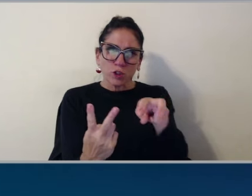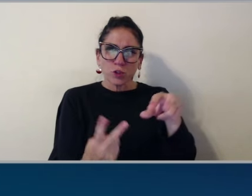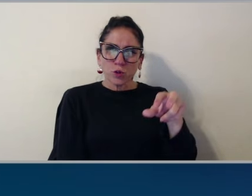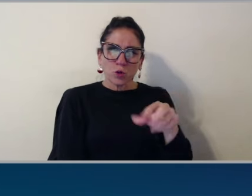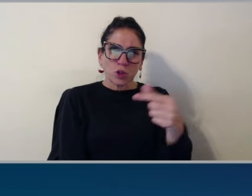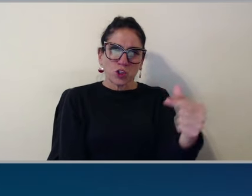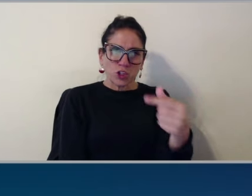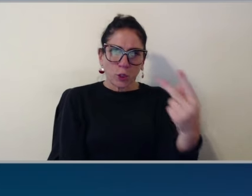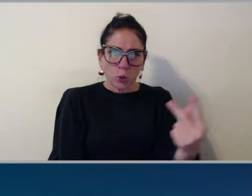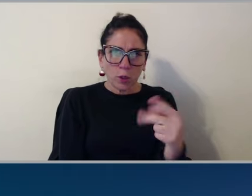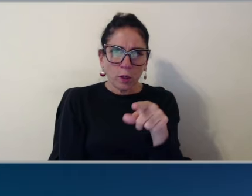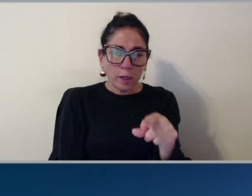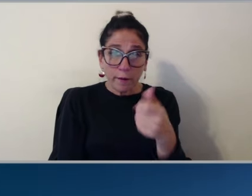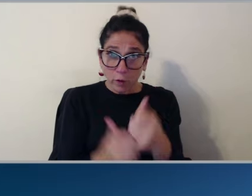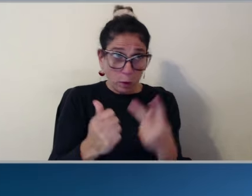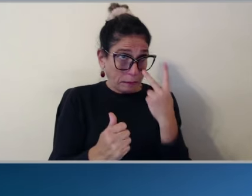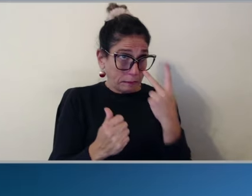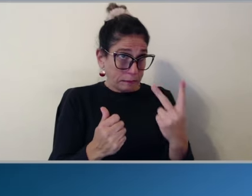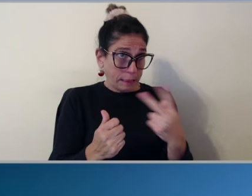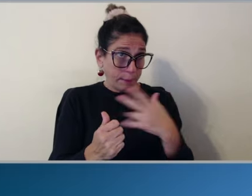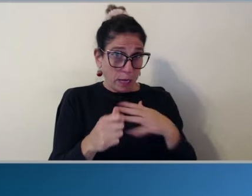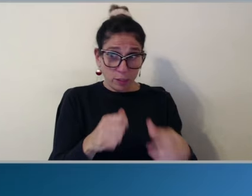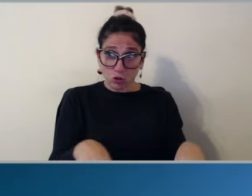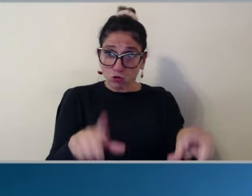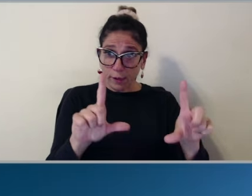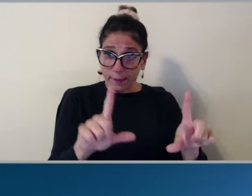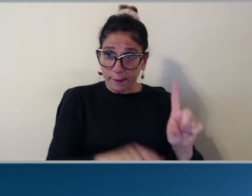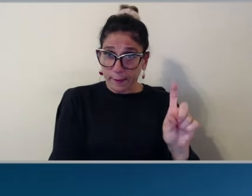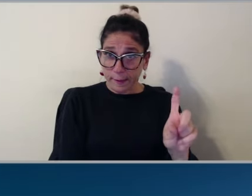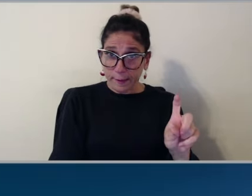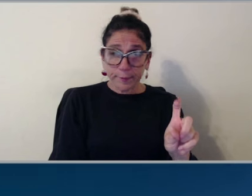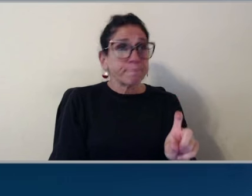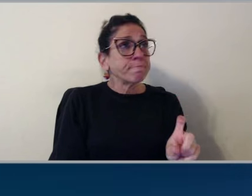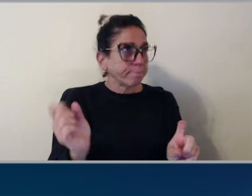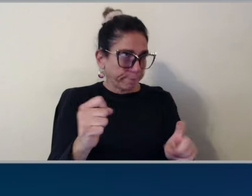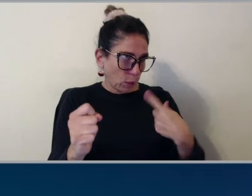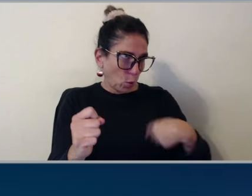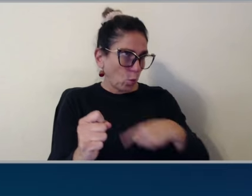So is everyone able to see my screen? Yes. Okay. We are good.